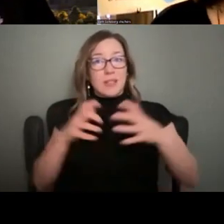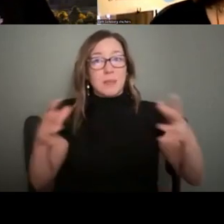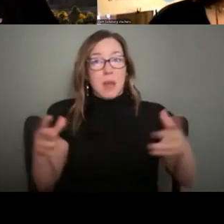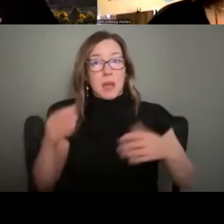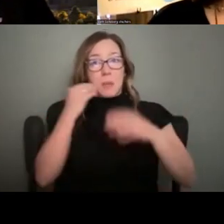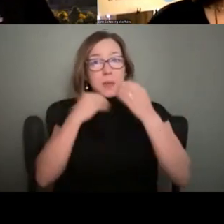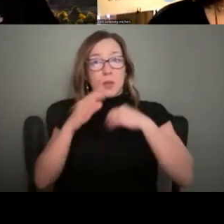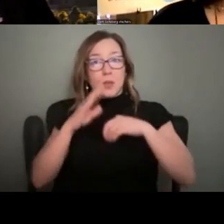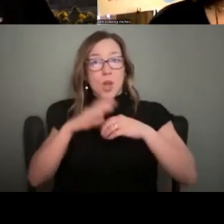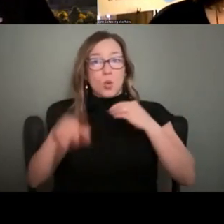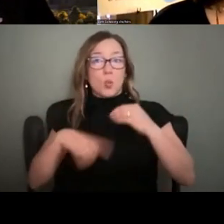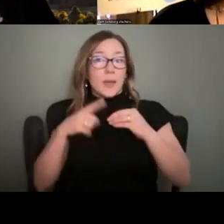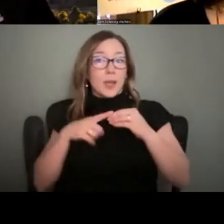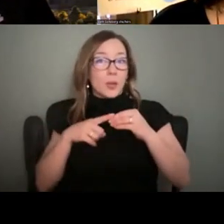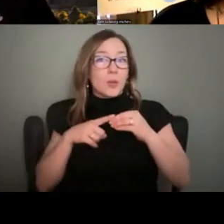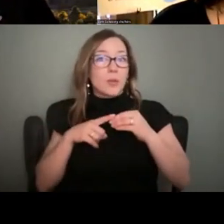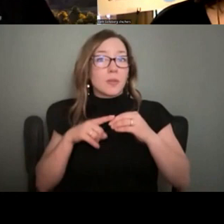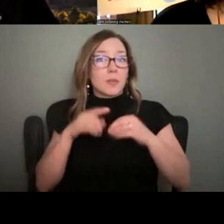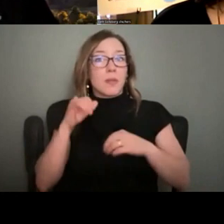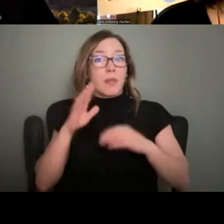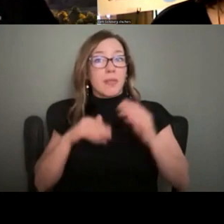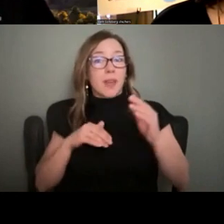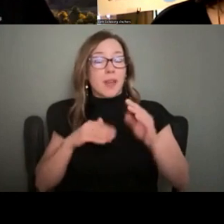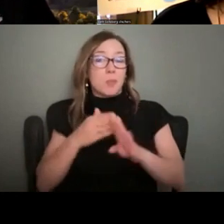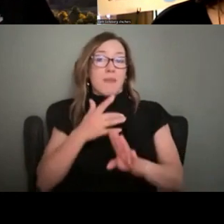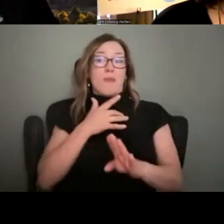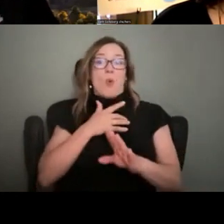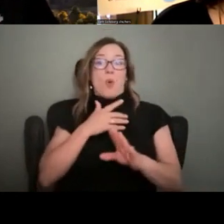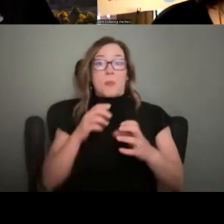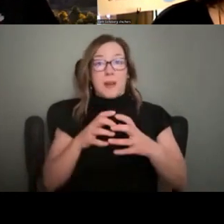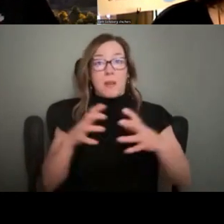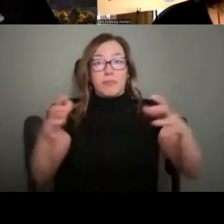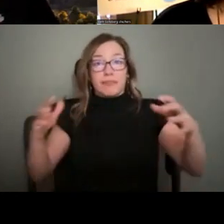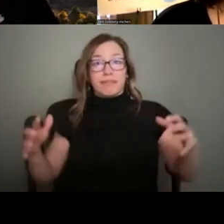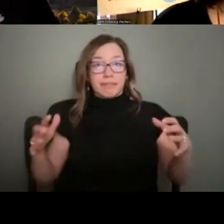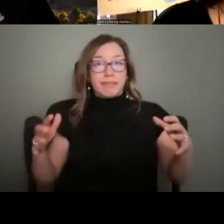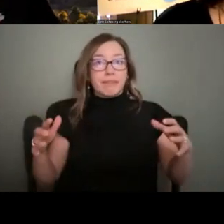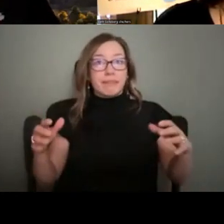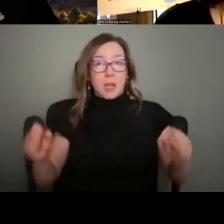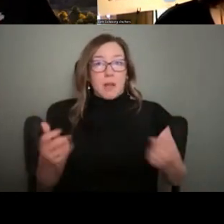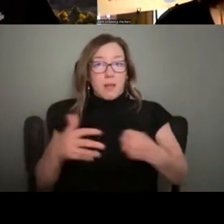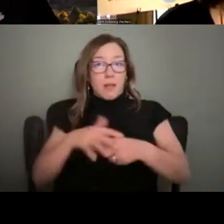for example, beyond what we've been able to do, and that has been able to cover